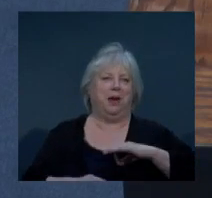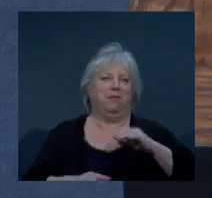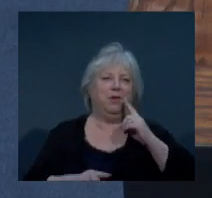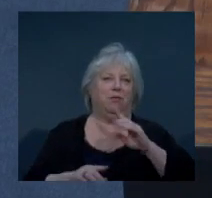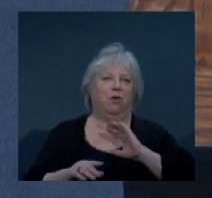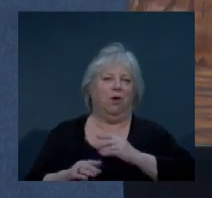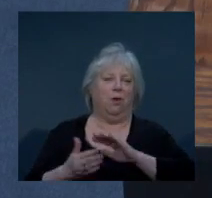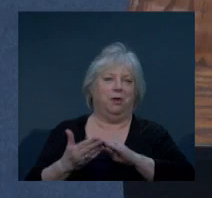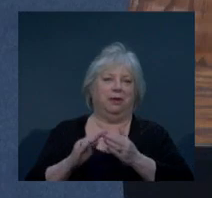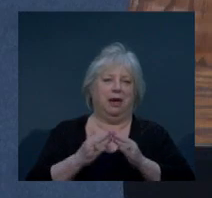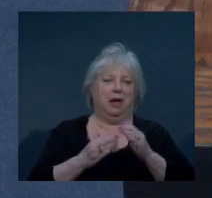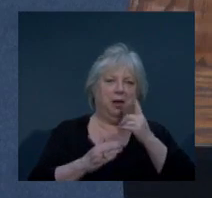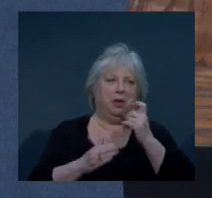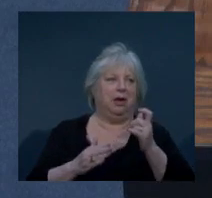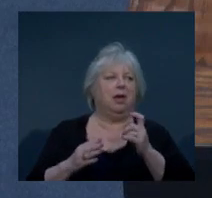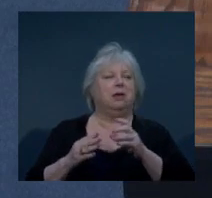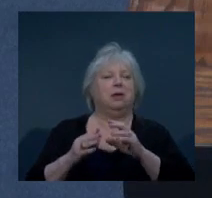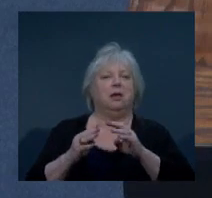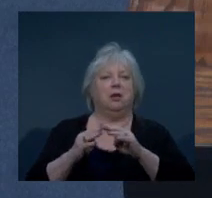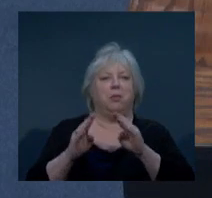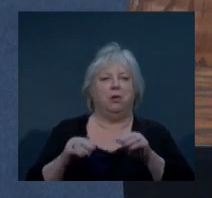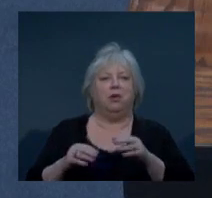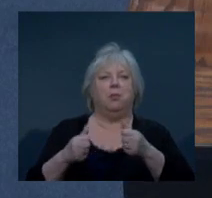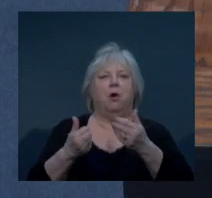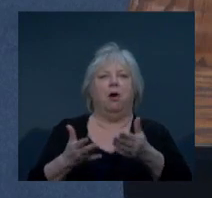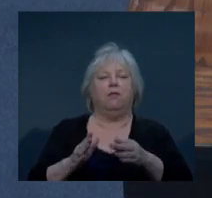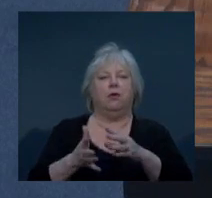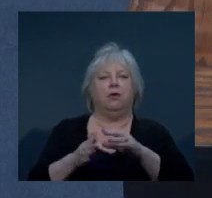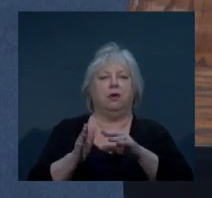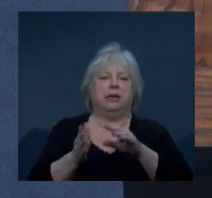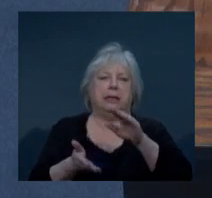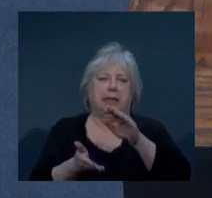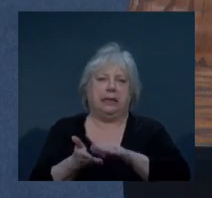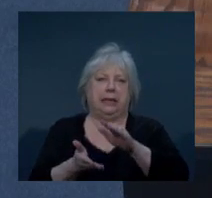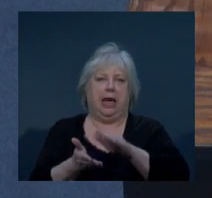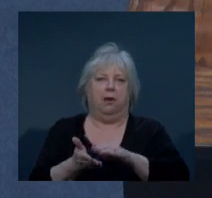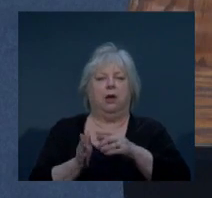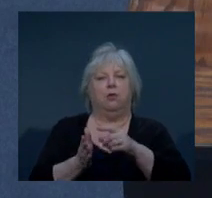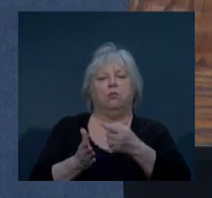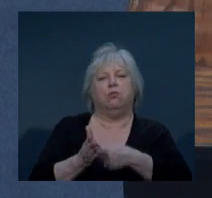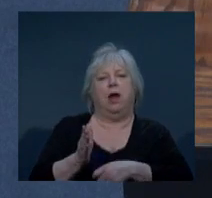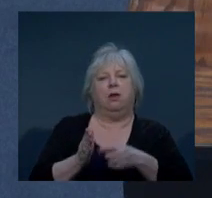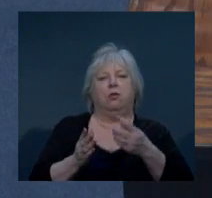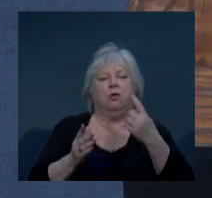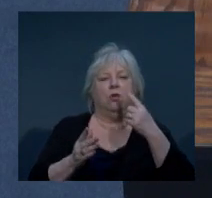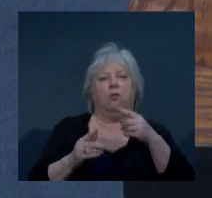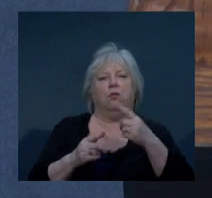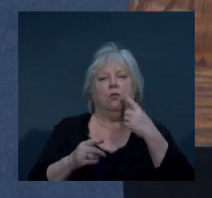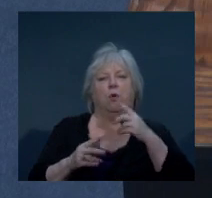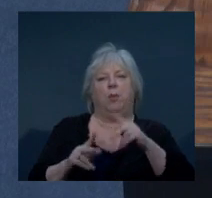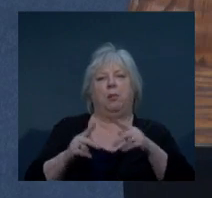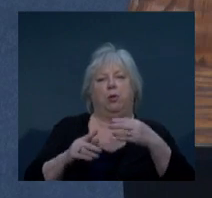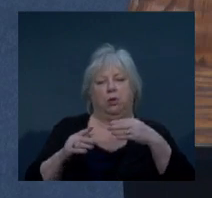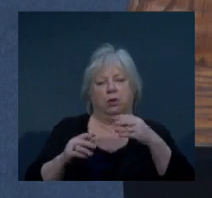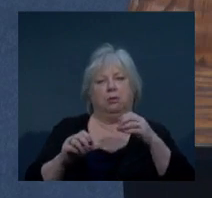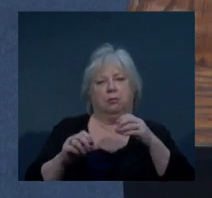city because they offer discounted rates to come into the museum.